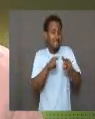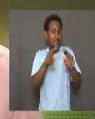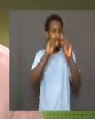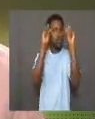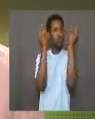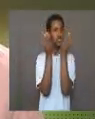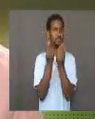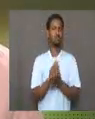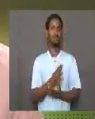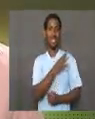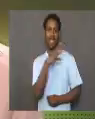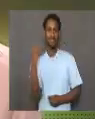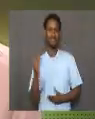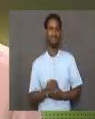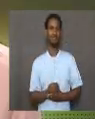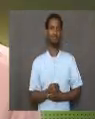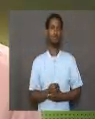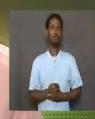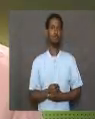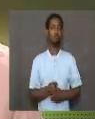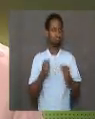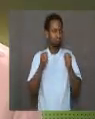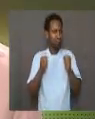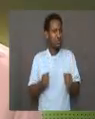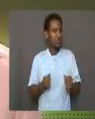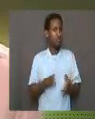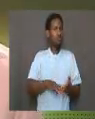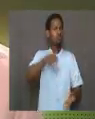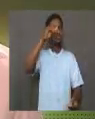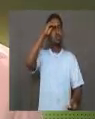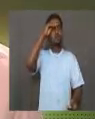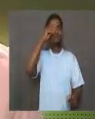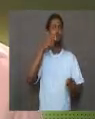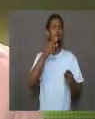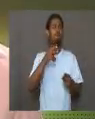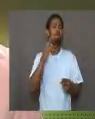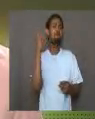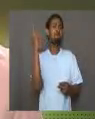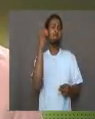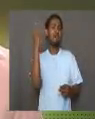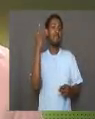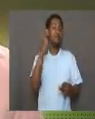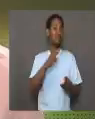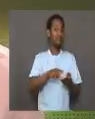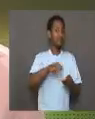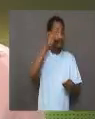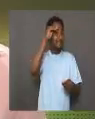groups, and it is also possible to learn valuable lessons from